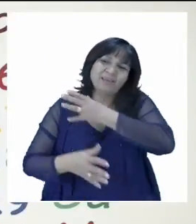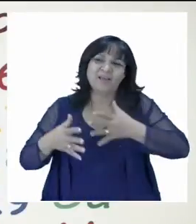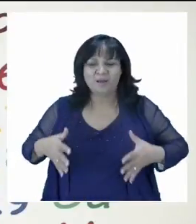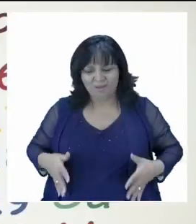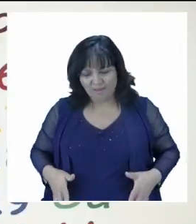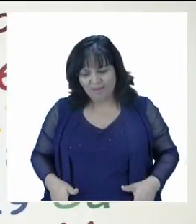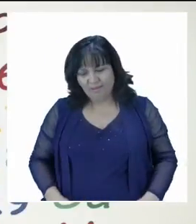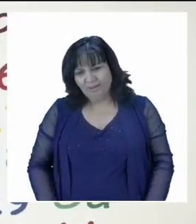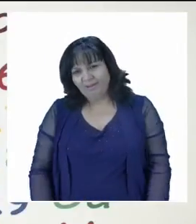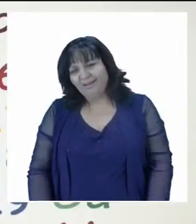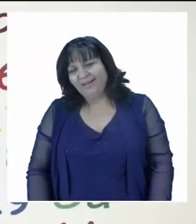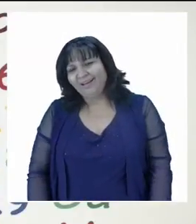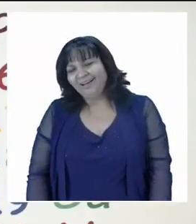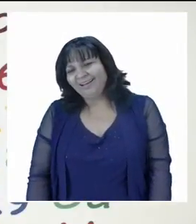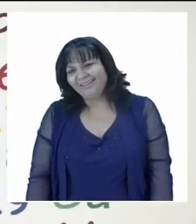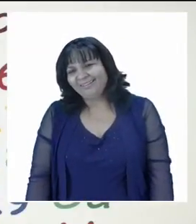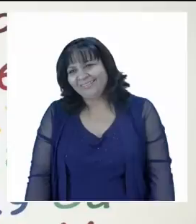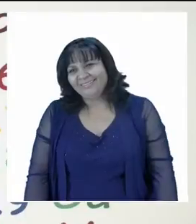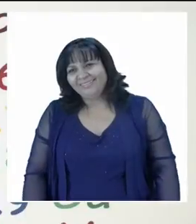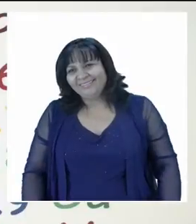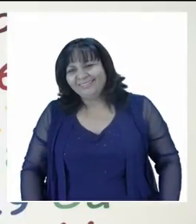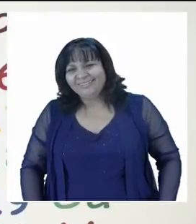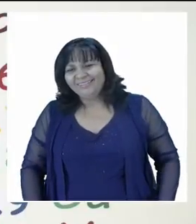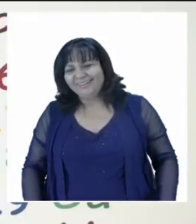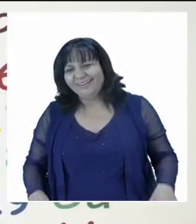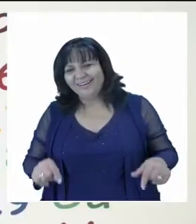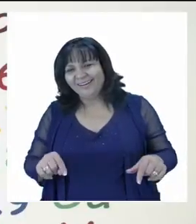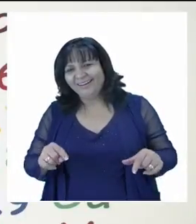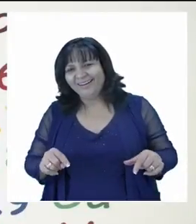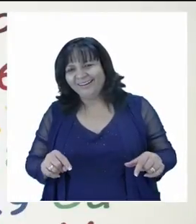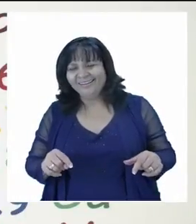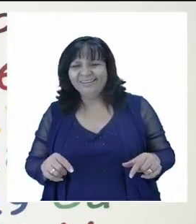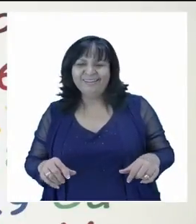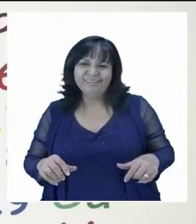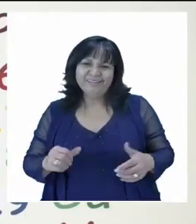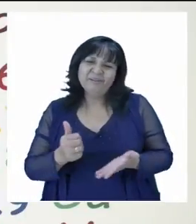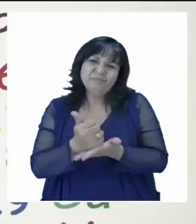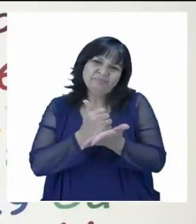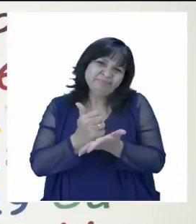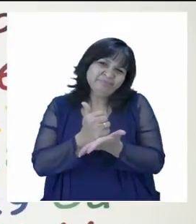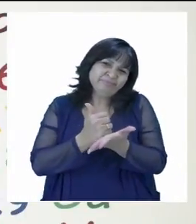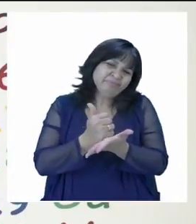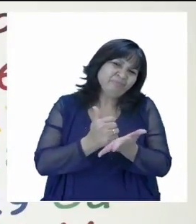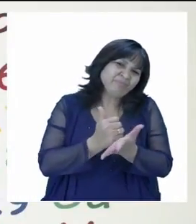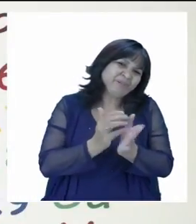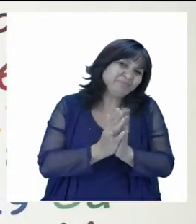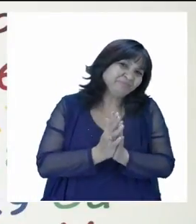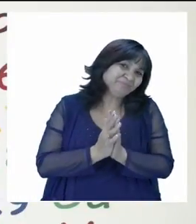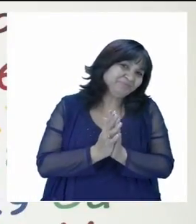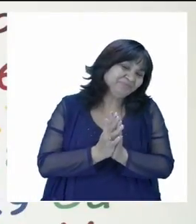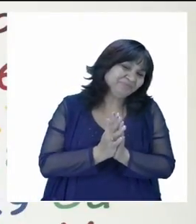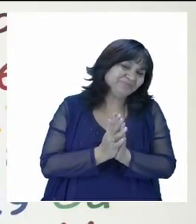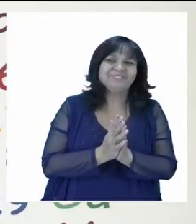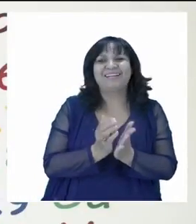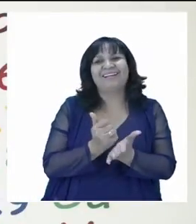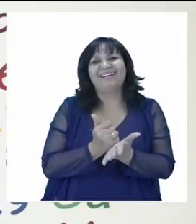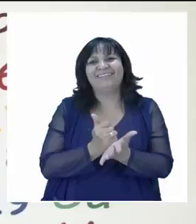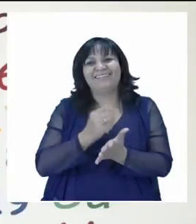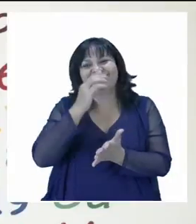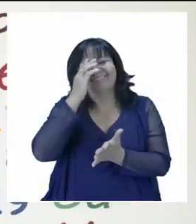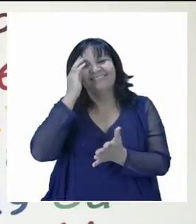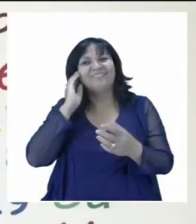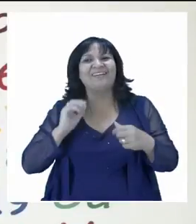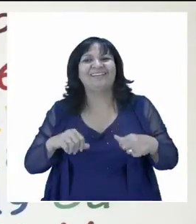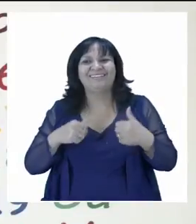your feet. And now we are super squeaky, squeaky, squeaky clean. Well